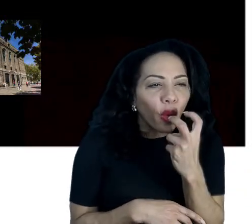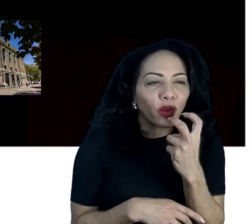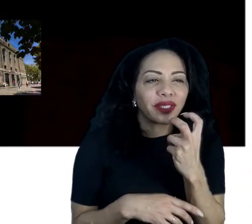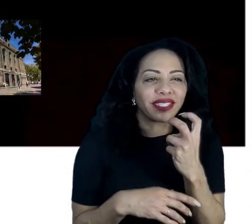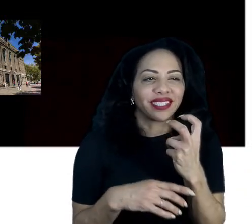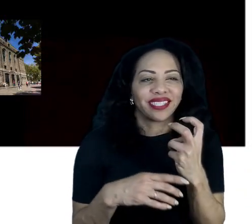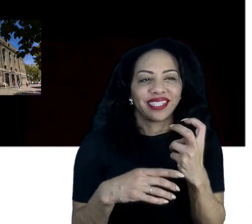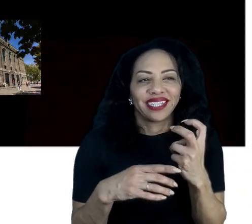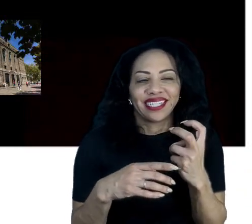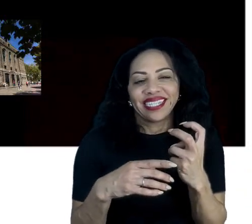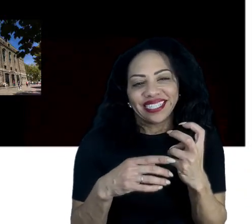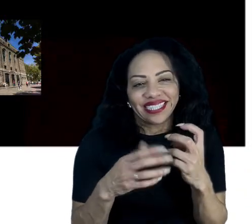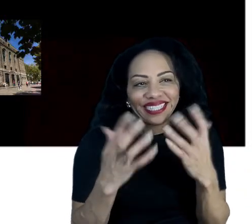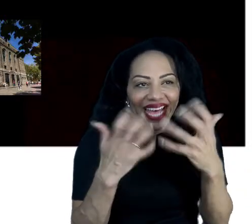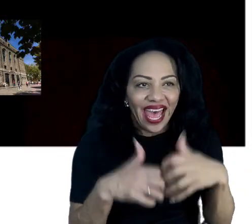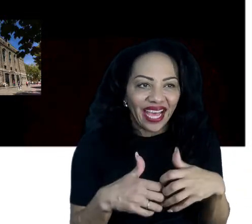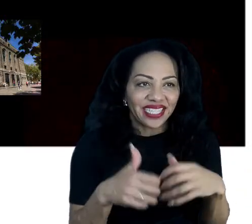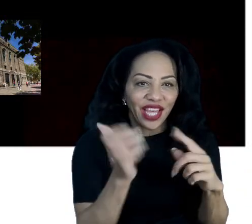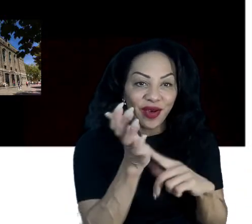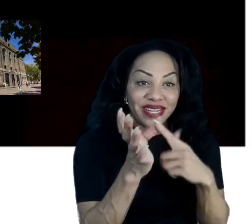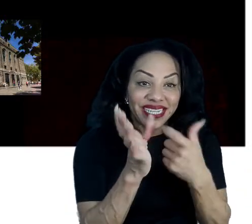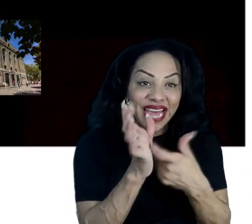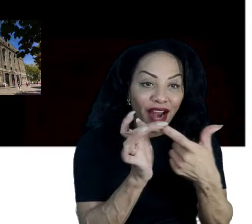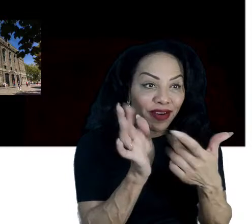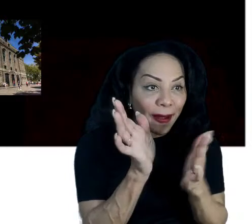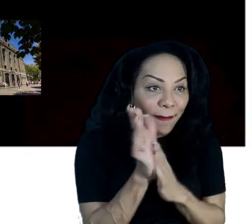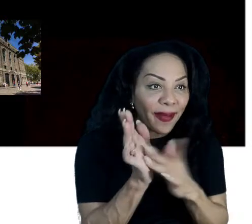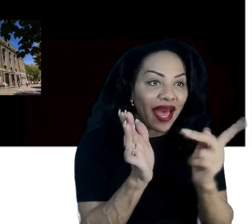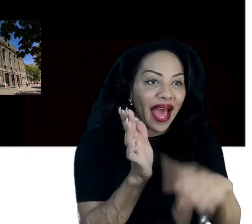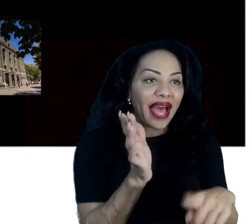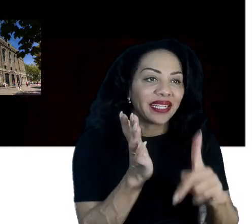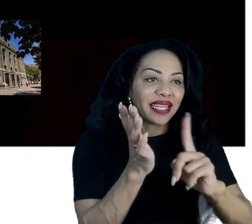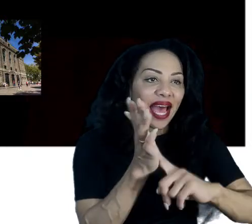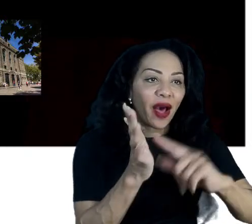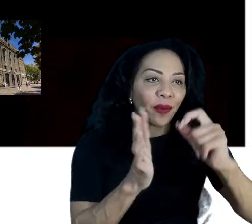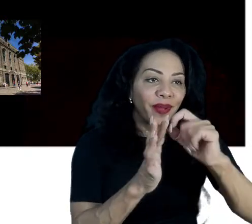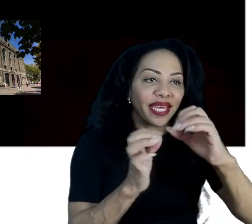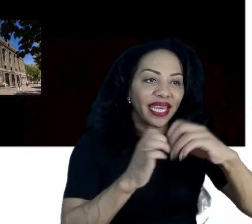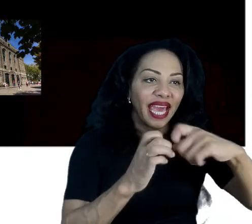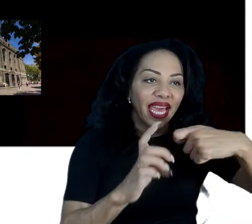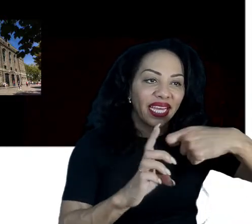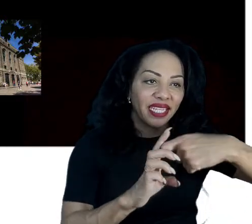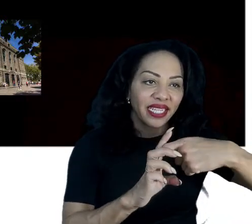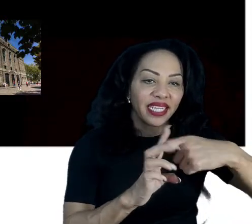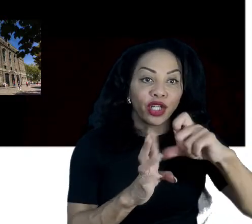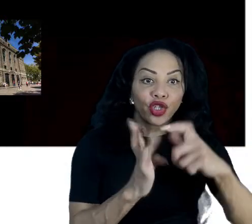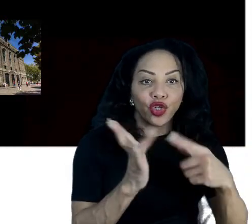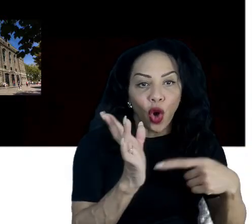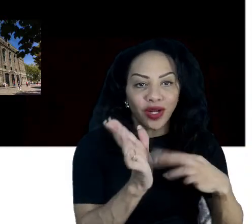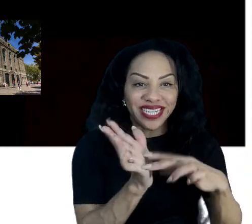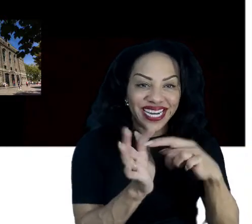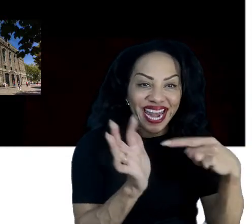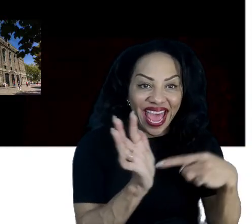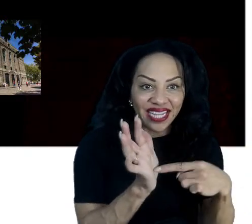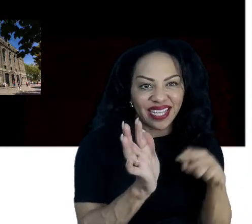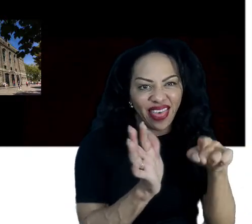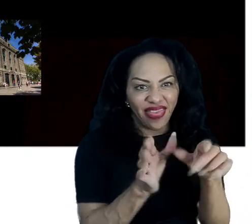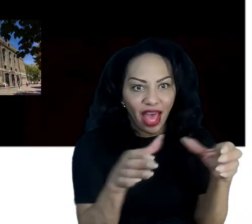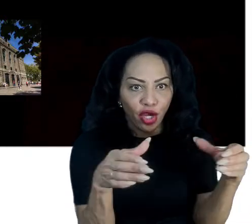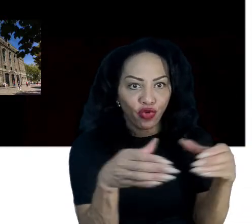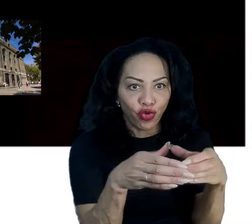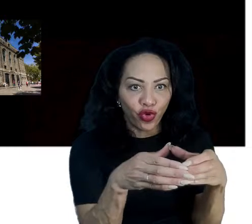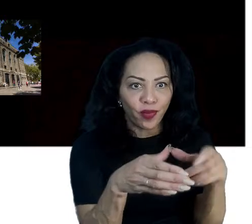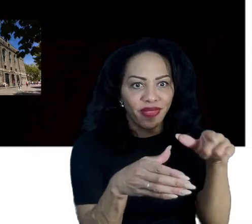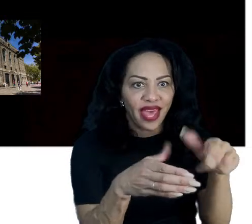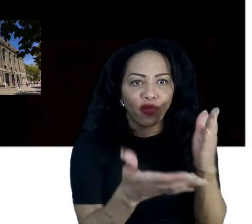really want to, they're really engaged with it. And also that community is amazingly generous